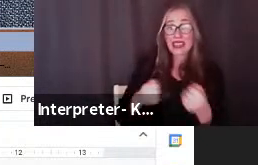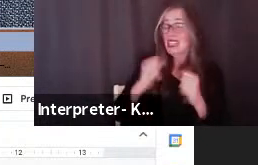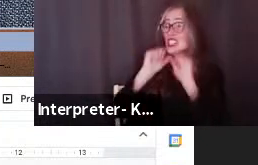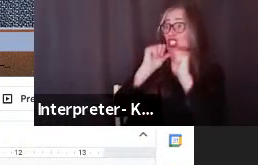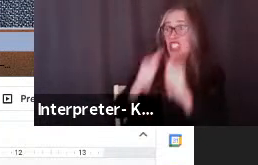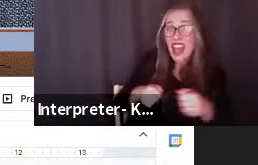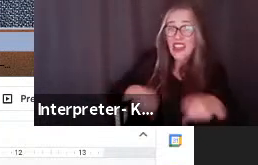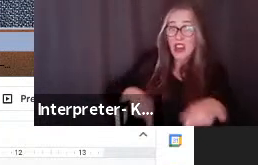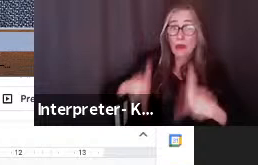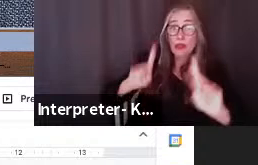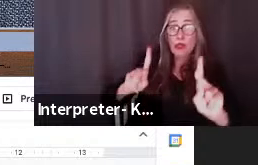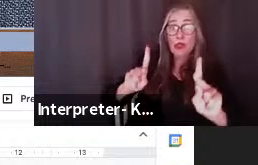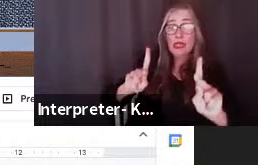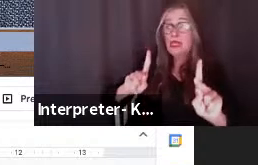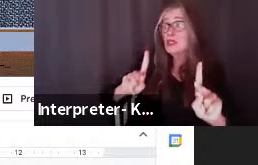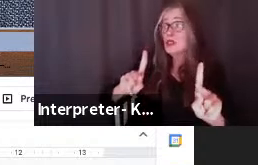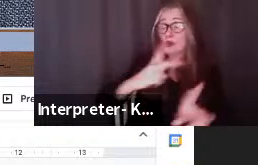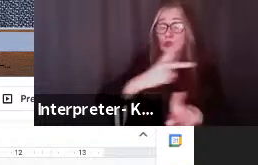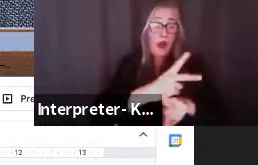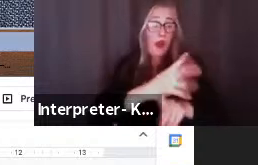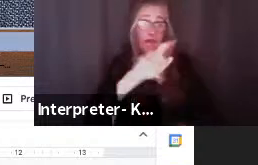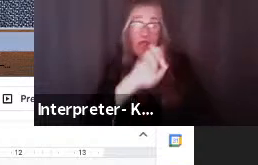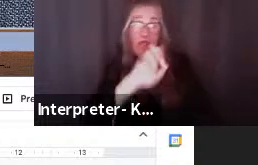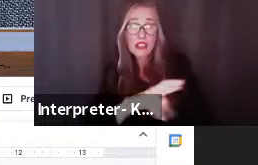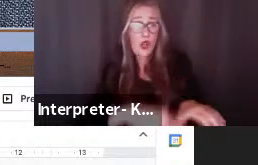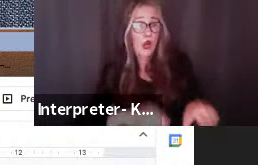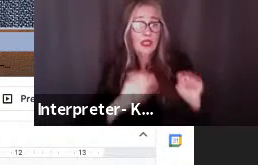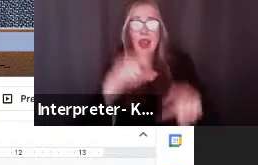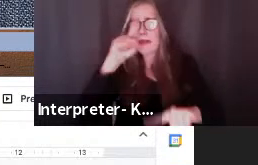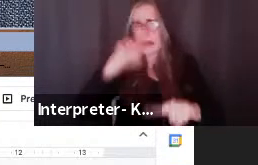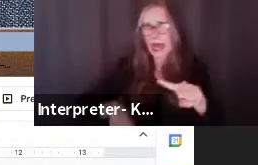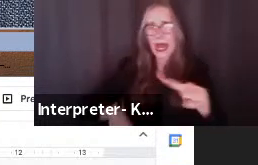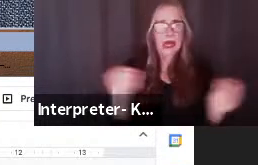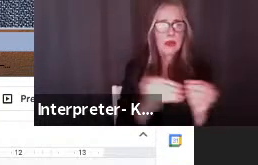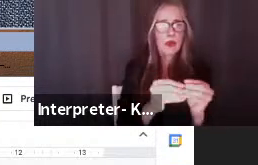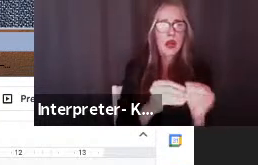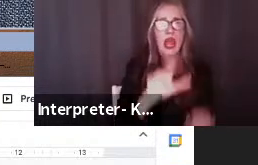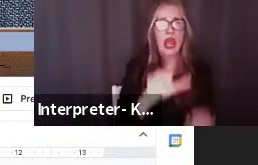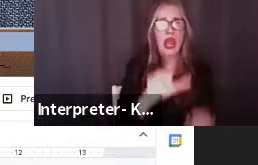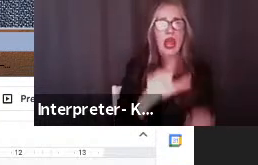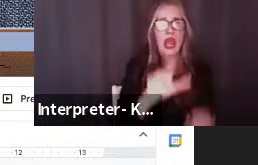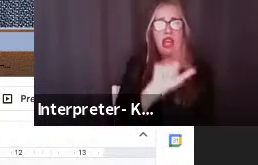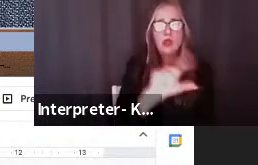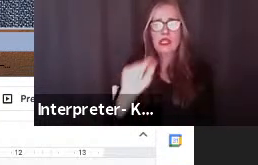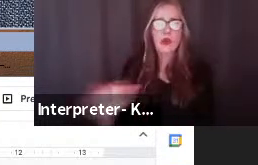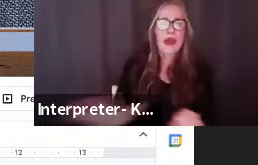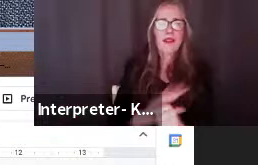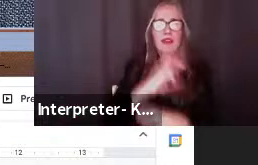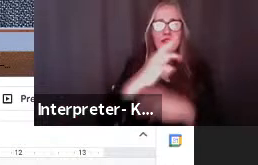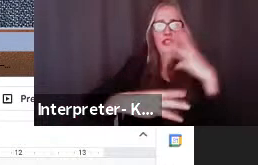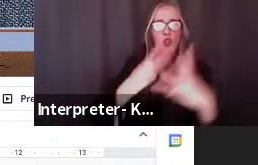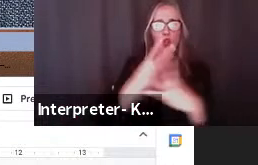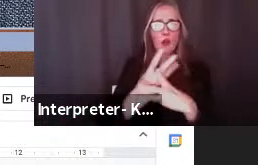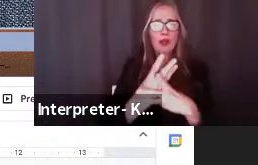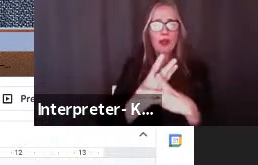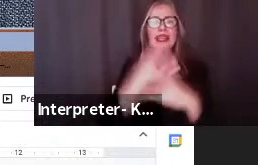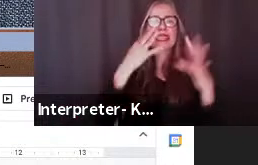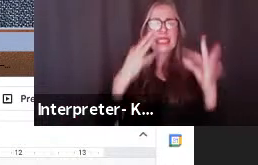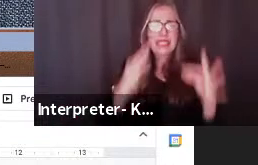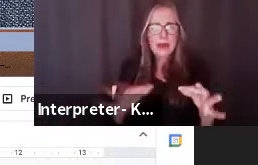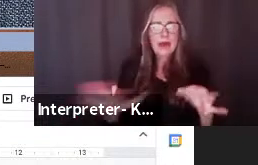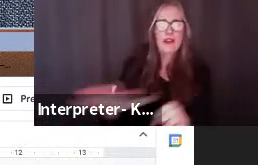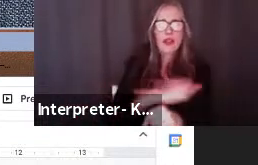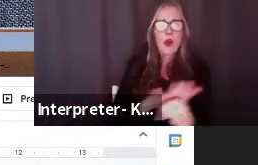of that system based on disability and in 2020 we got the first global settlement to overhaul an entire system of a state to address the